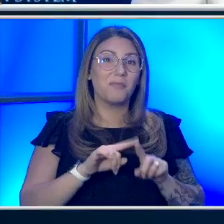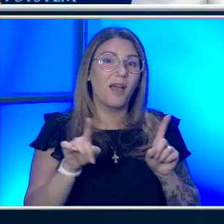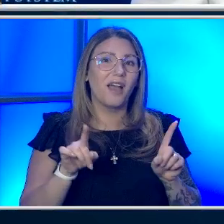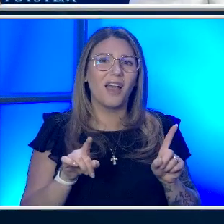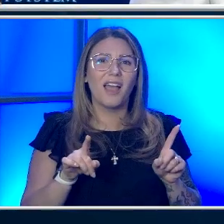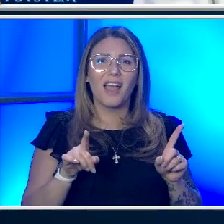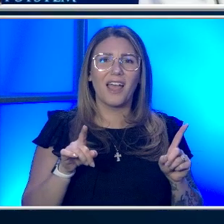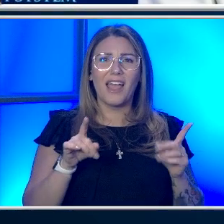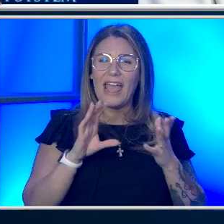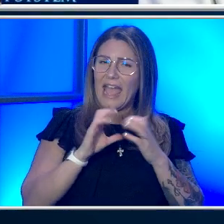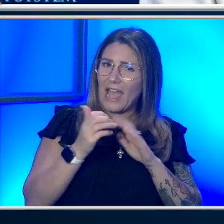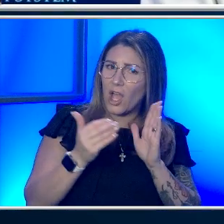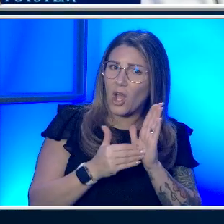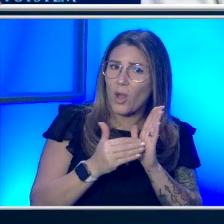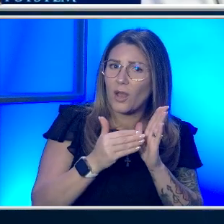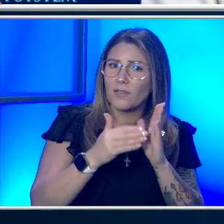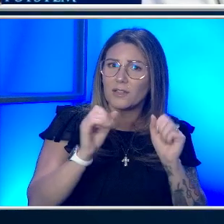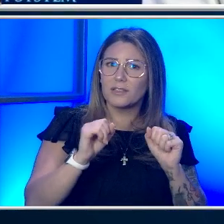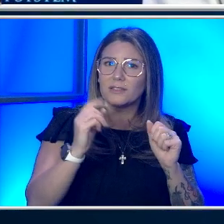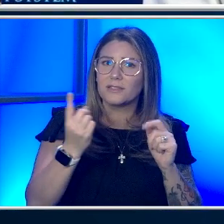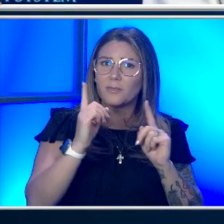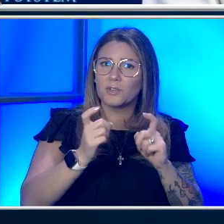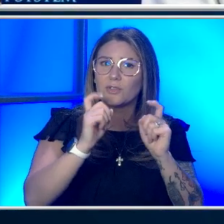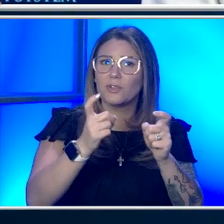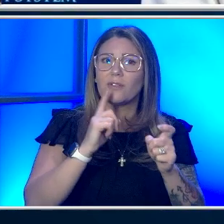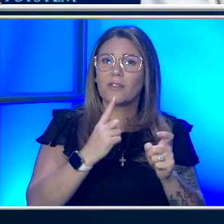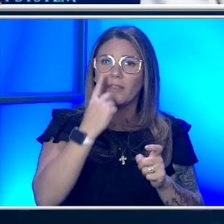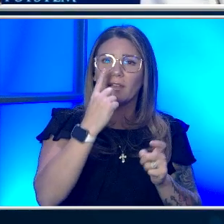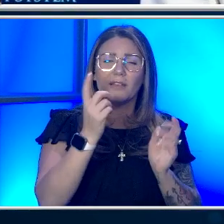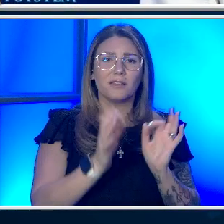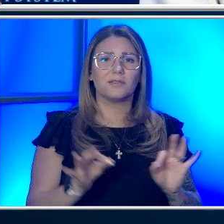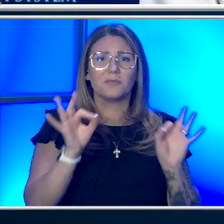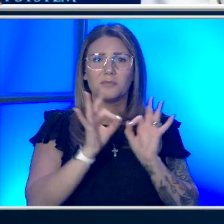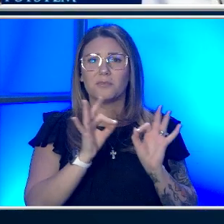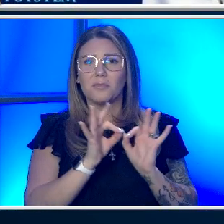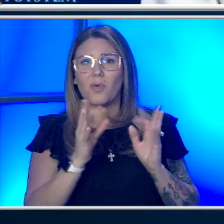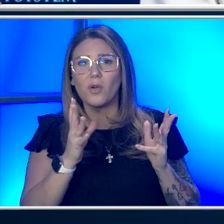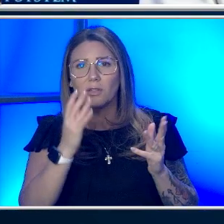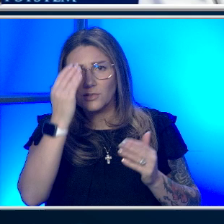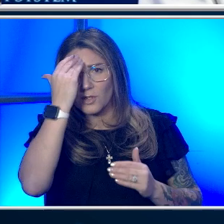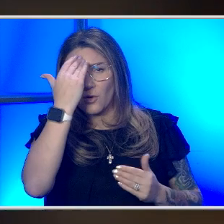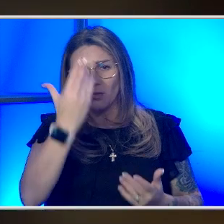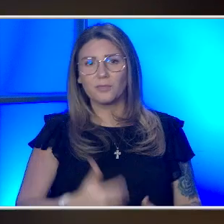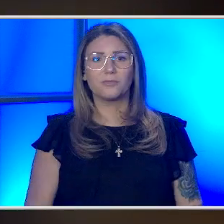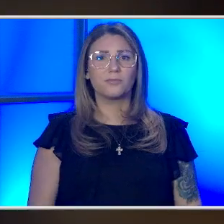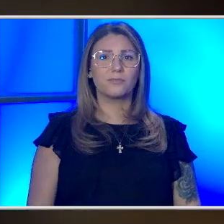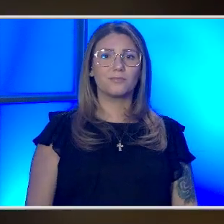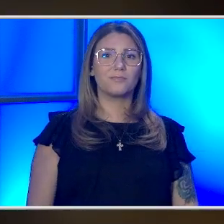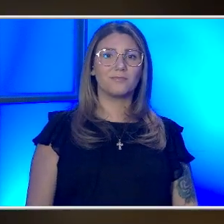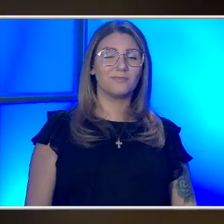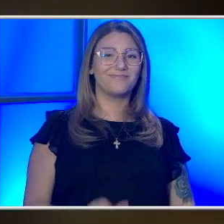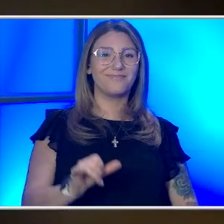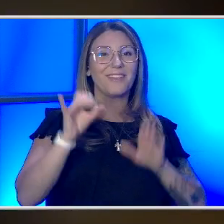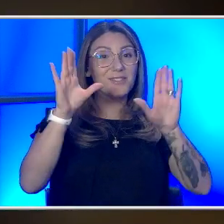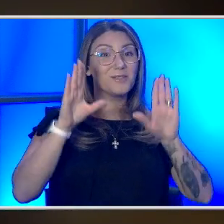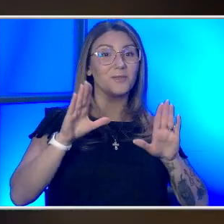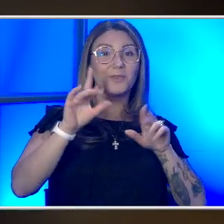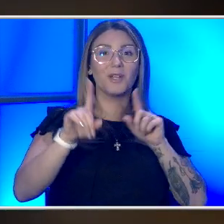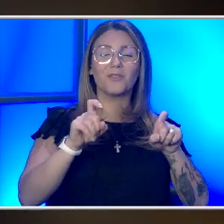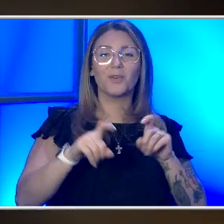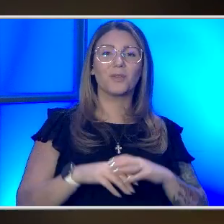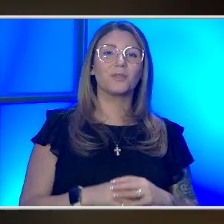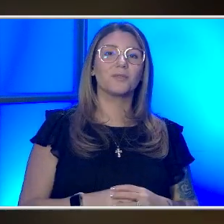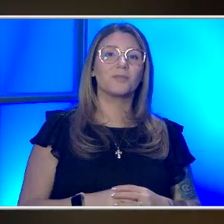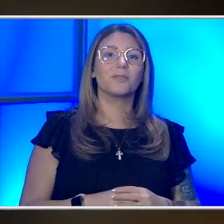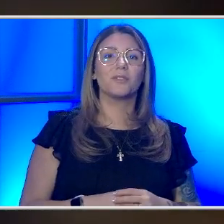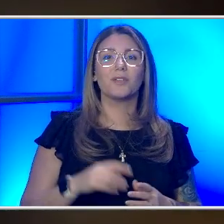often can someone donate? I think that's really important for folks to know. Yeah, that's a great question as well. So for whole blood